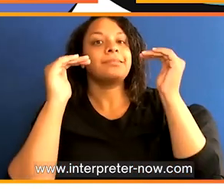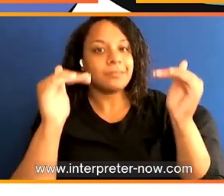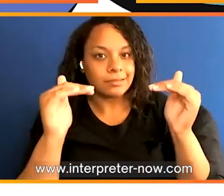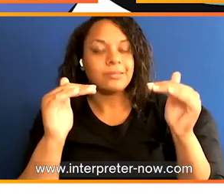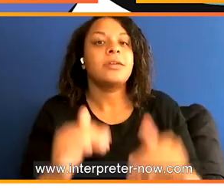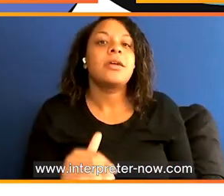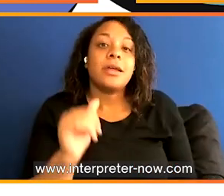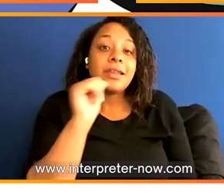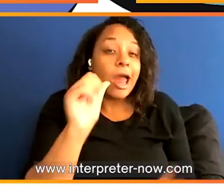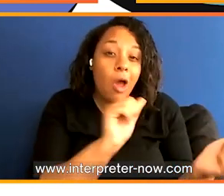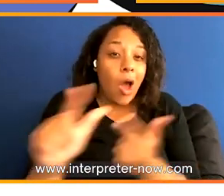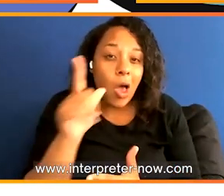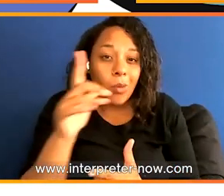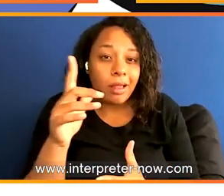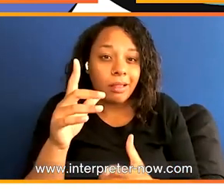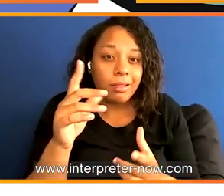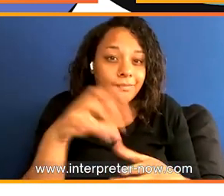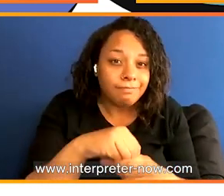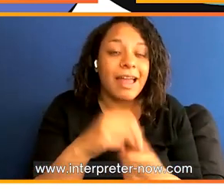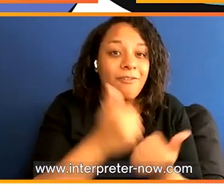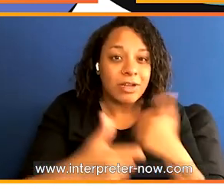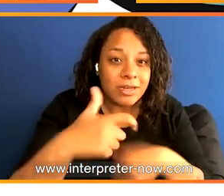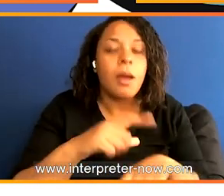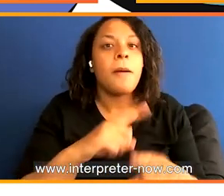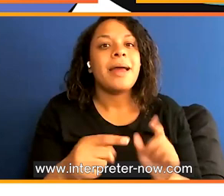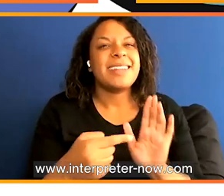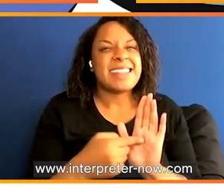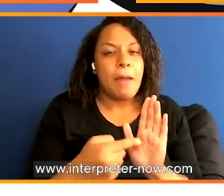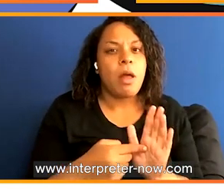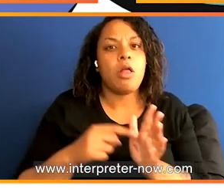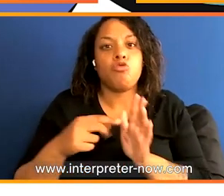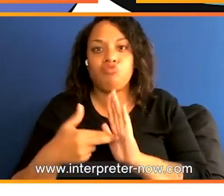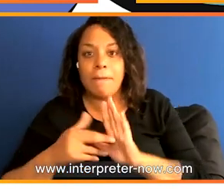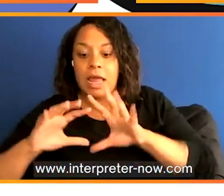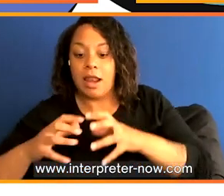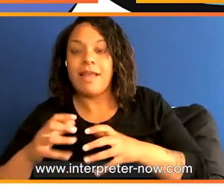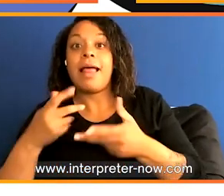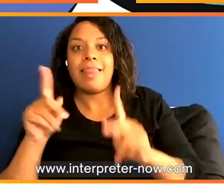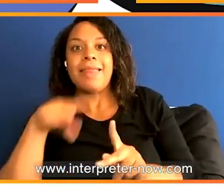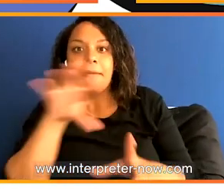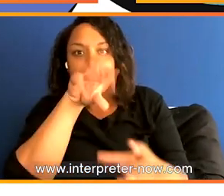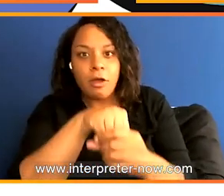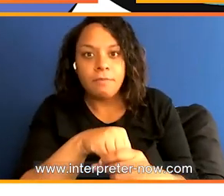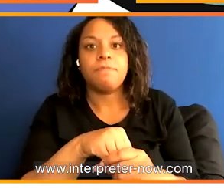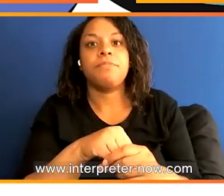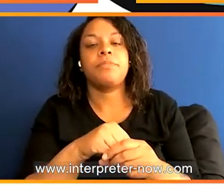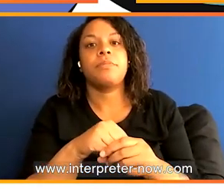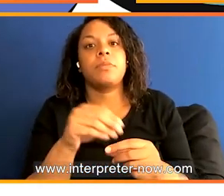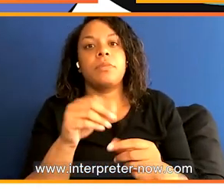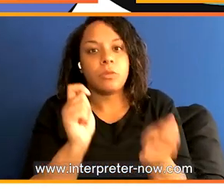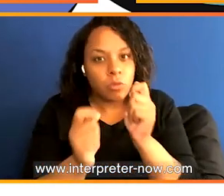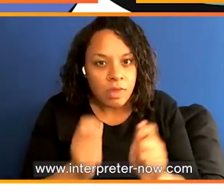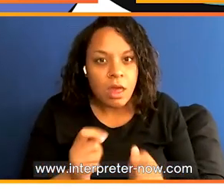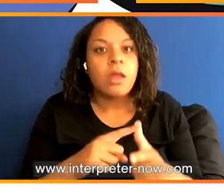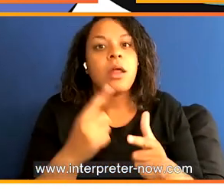then move up to that next level. You're not going to get everybody, but what I say is like a sampling, a representation of, let them touch it,